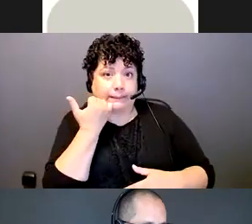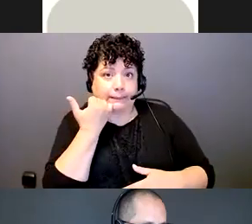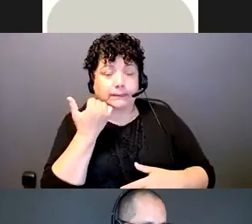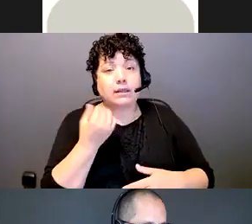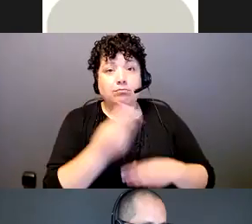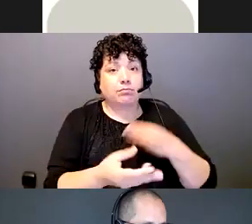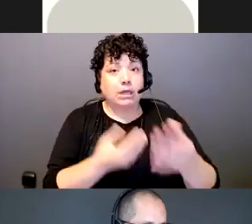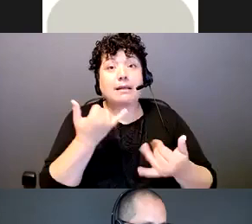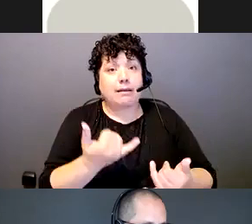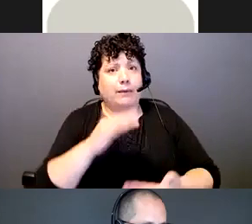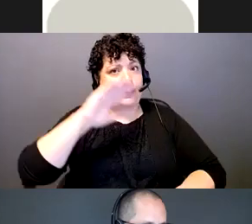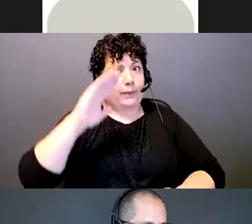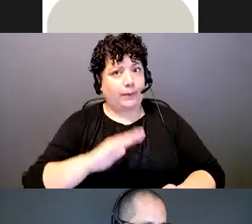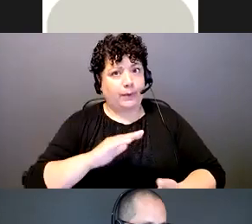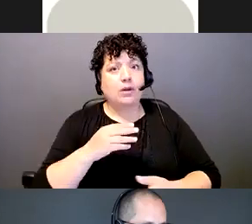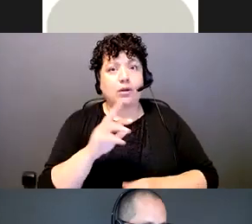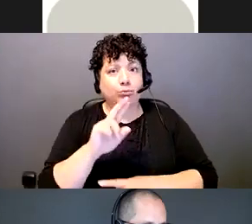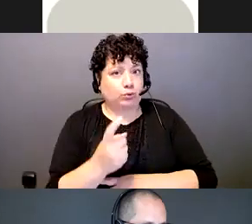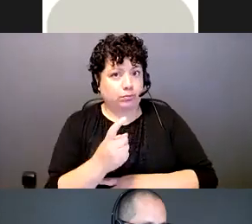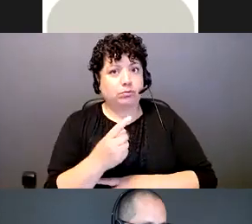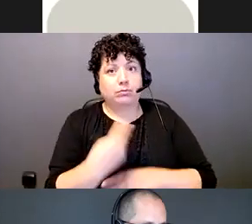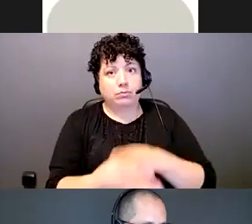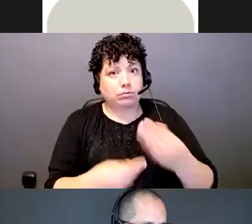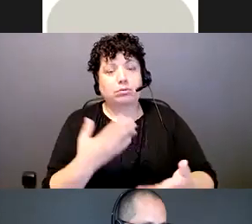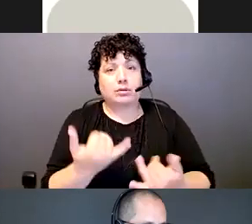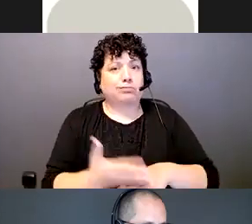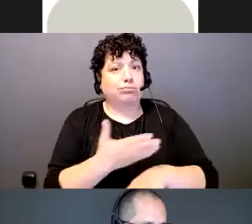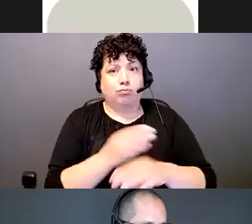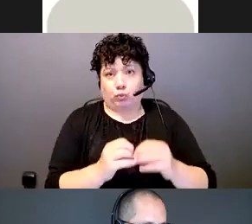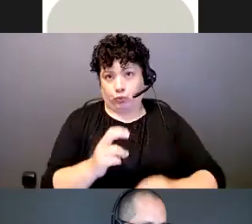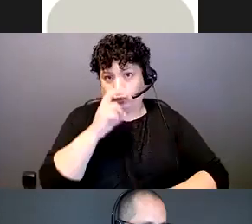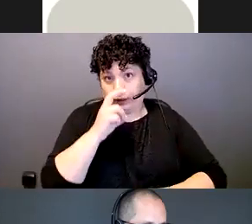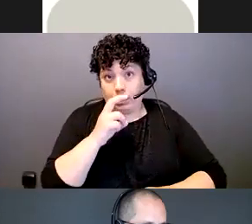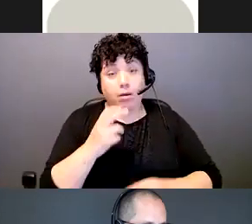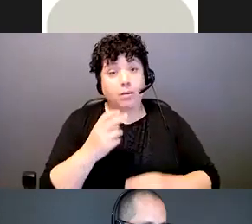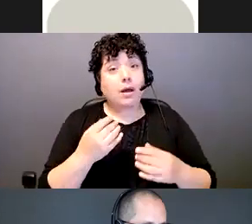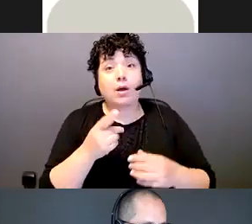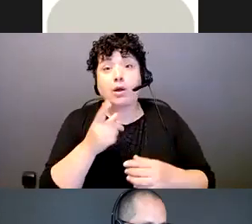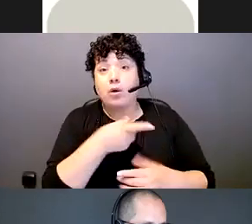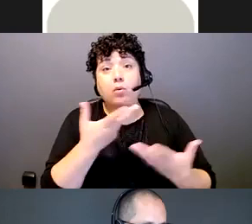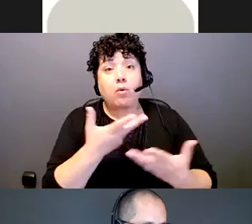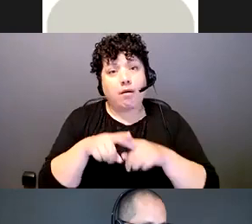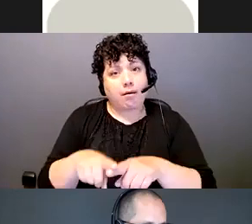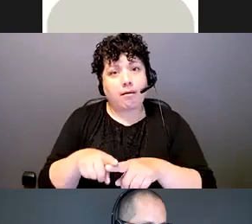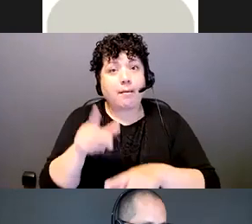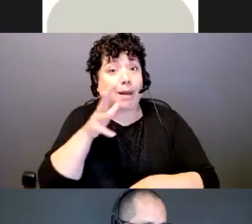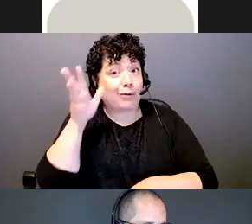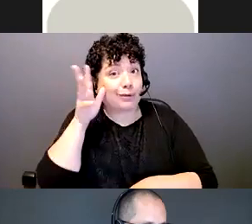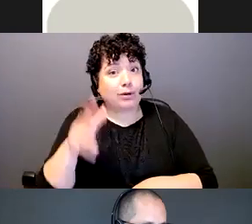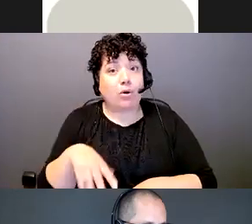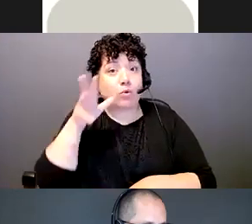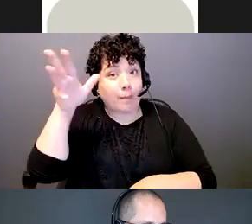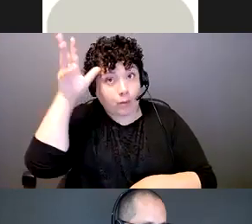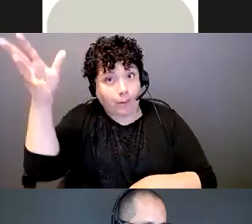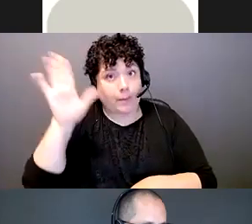down now with better prescribing practices. But then the next is going to the parents or the grandparents' medicine cupboard.